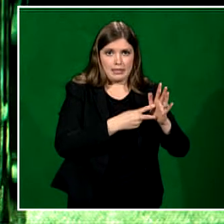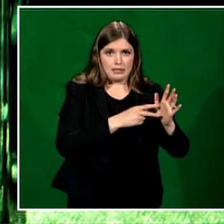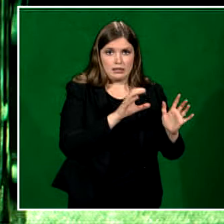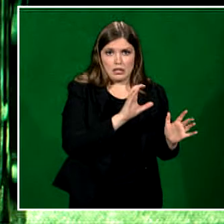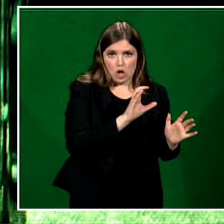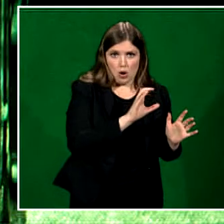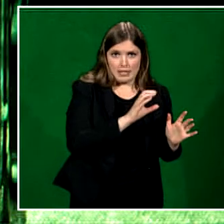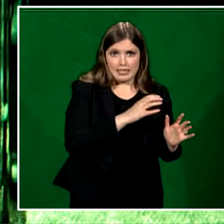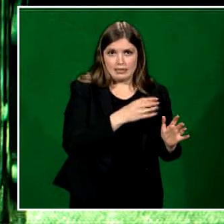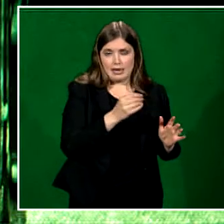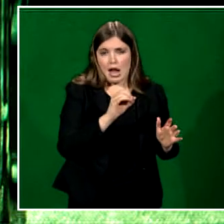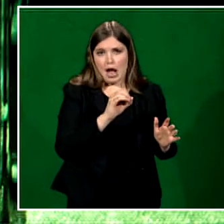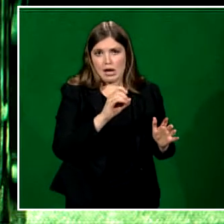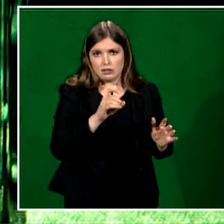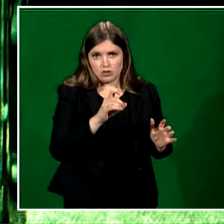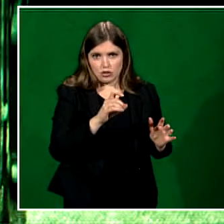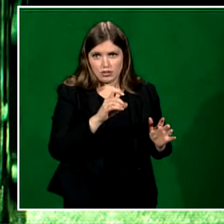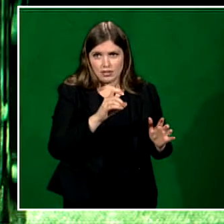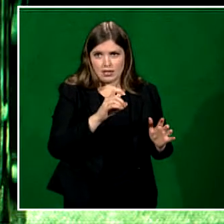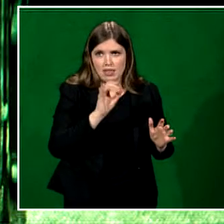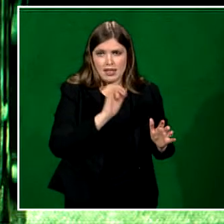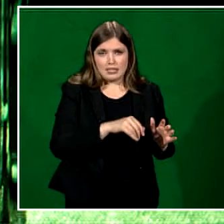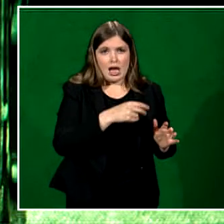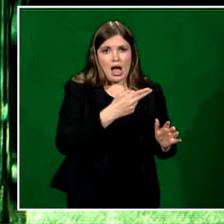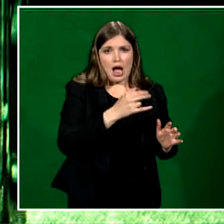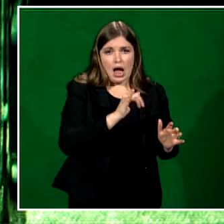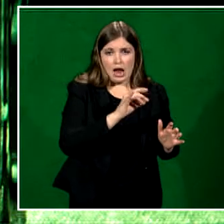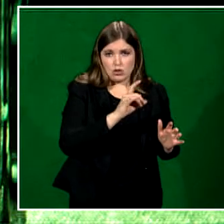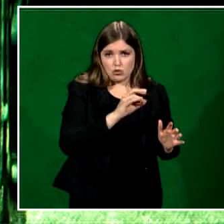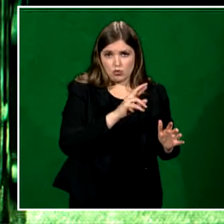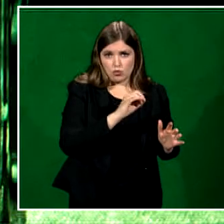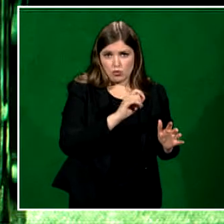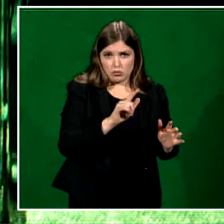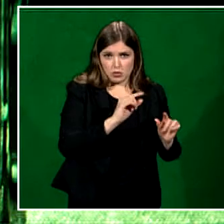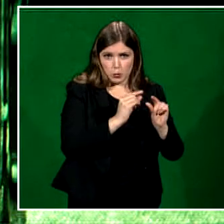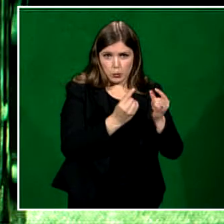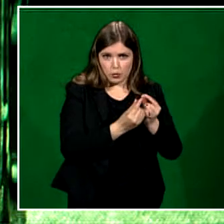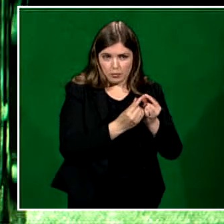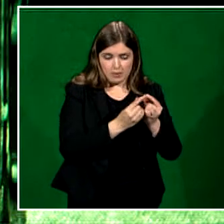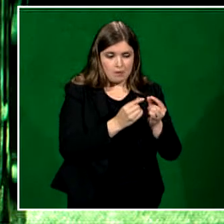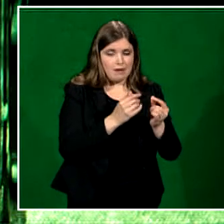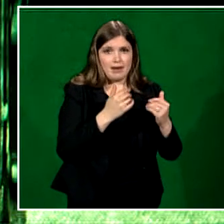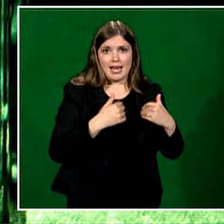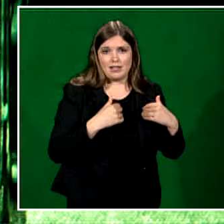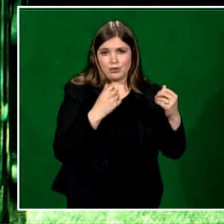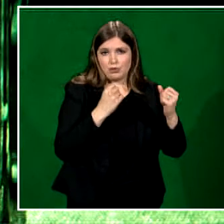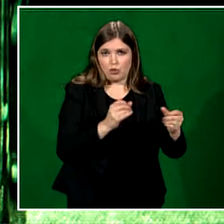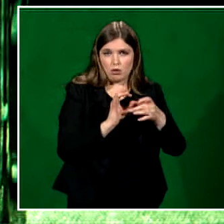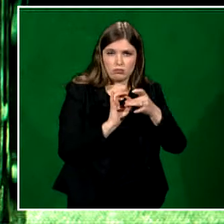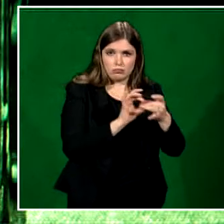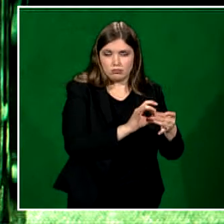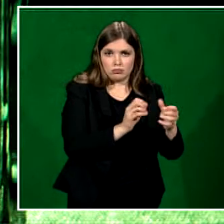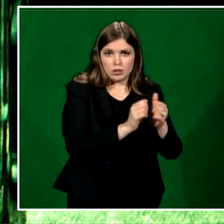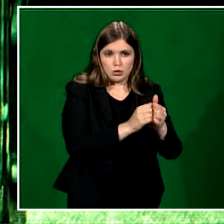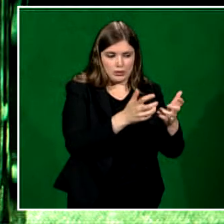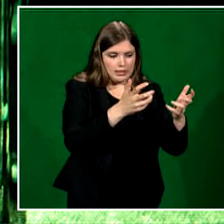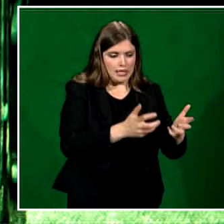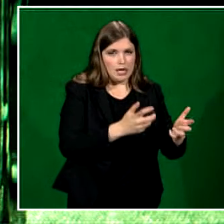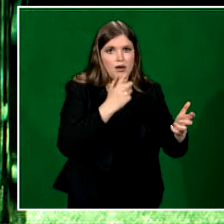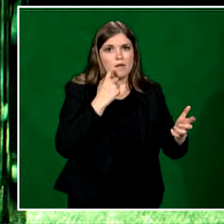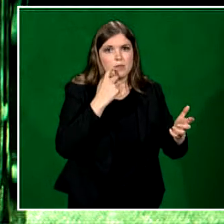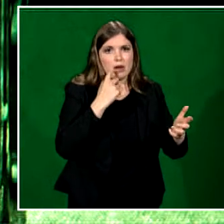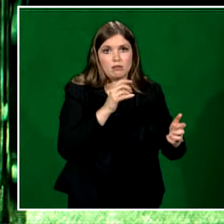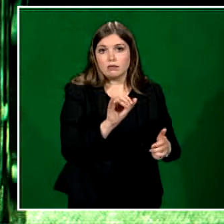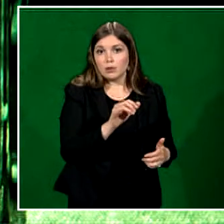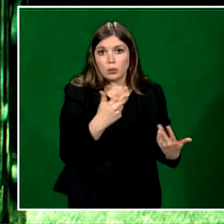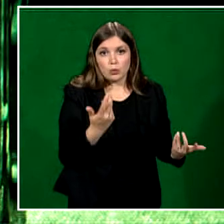containing ones, that is the hydroxyl and the carboxylic group, has a strong relationship with heavy metals, such